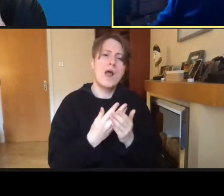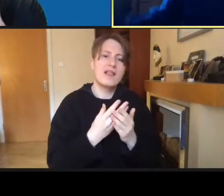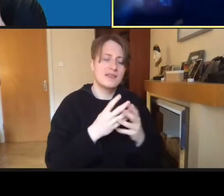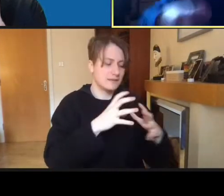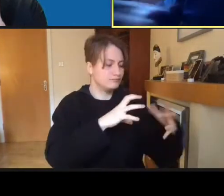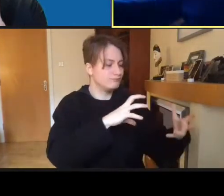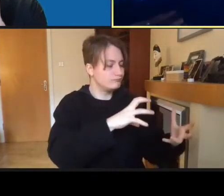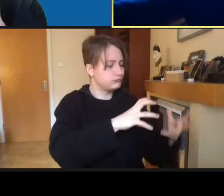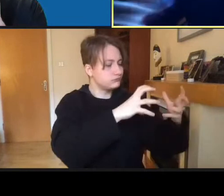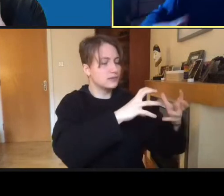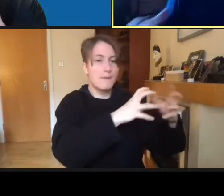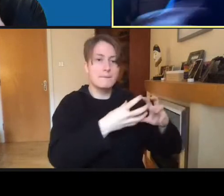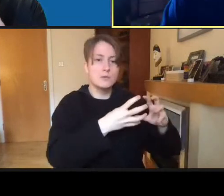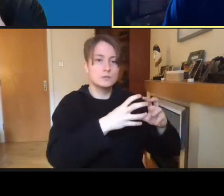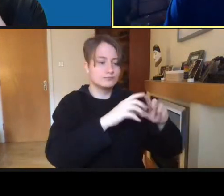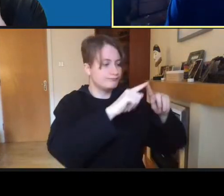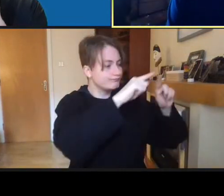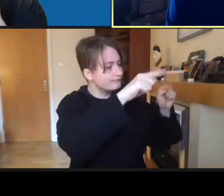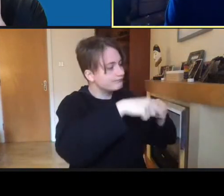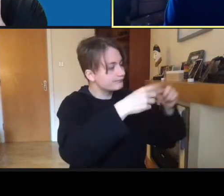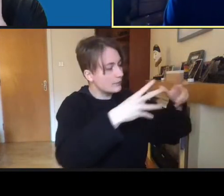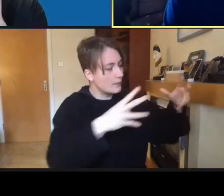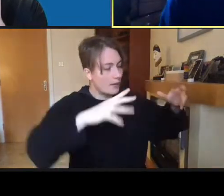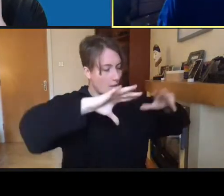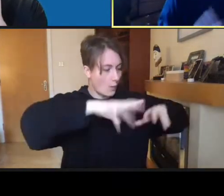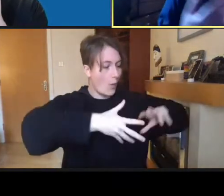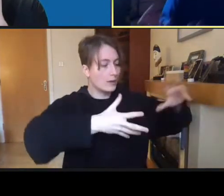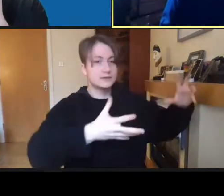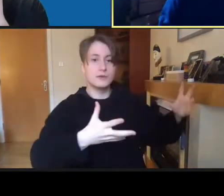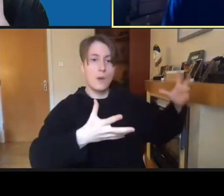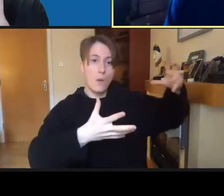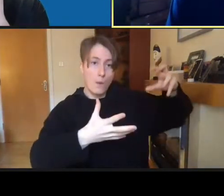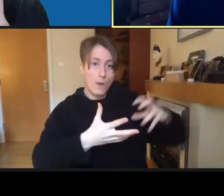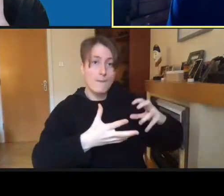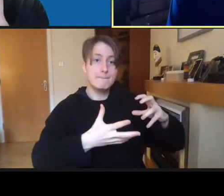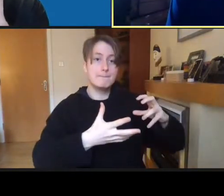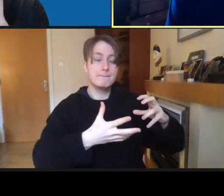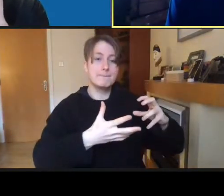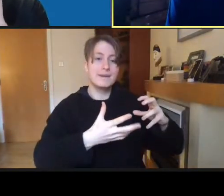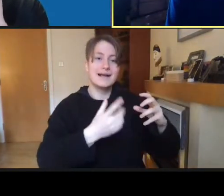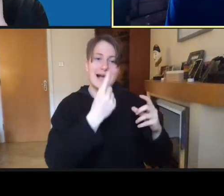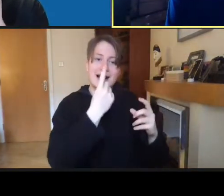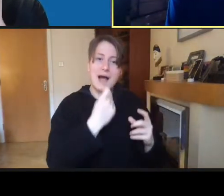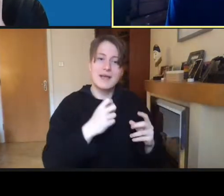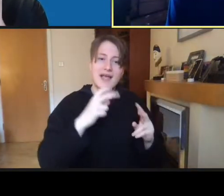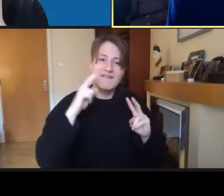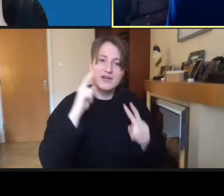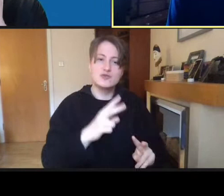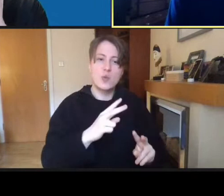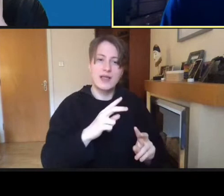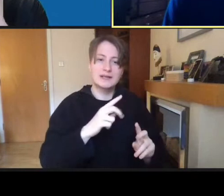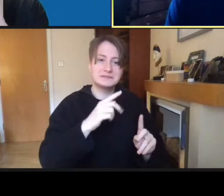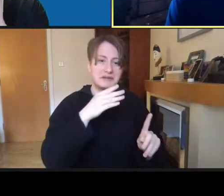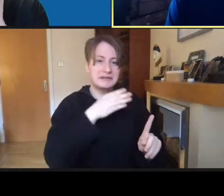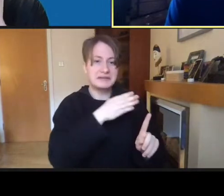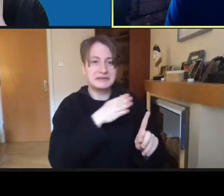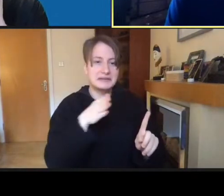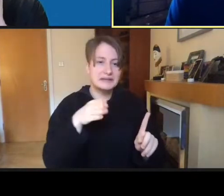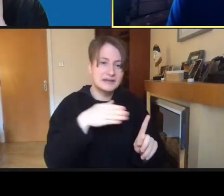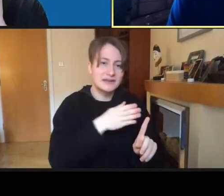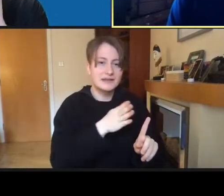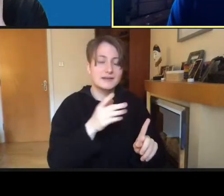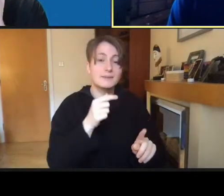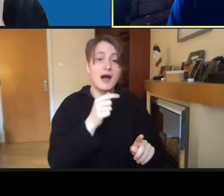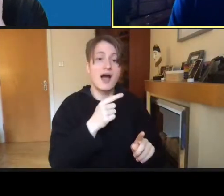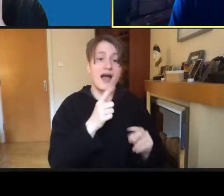it up or move it around and put it inside the horn. So obviously that can be visually slightly distracting. So this works very